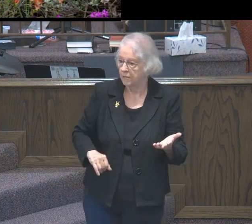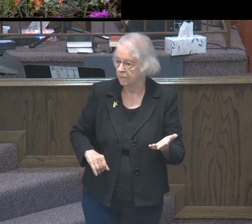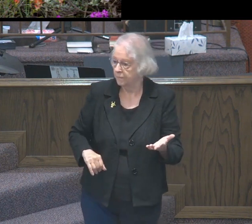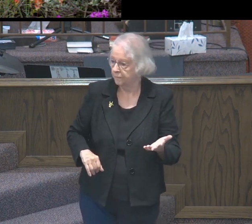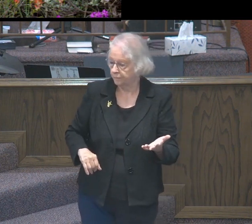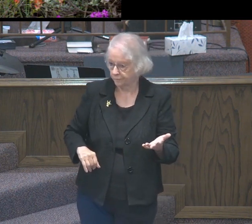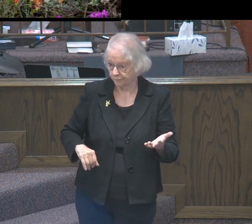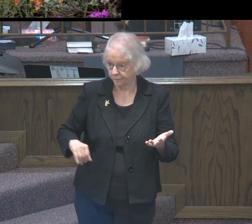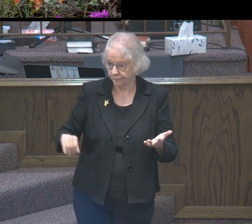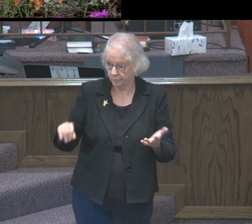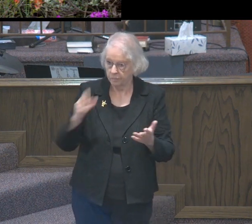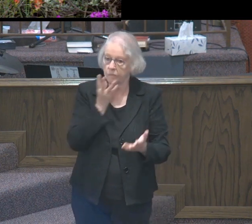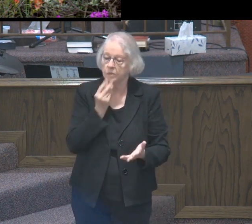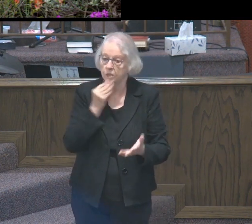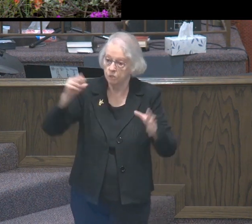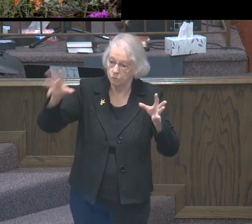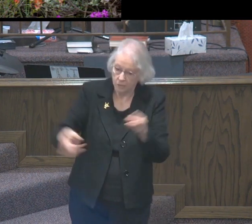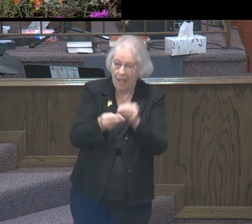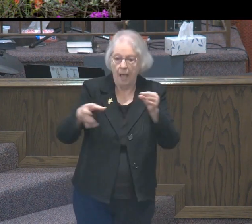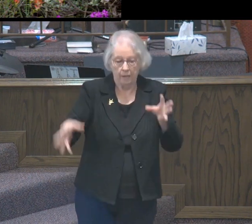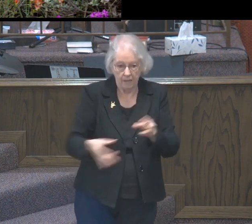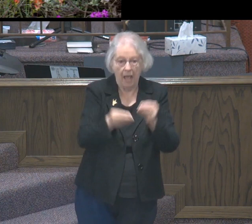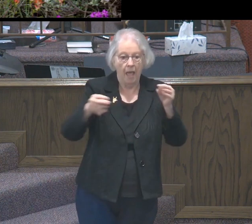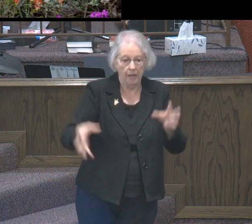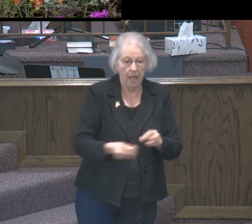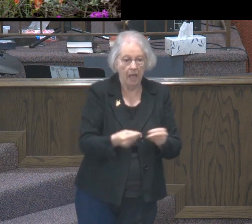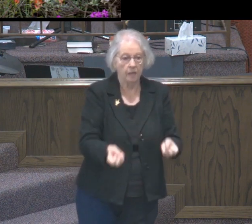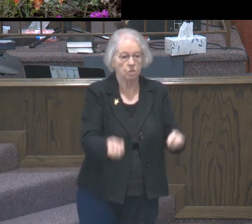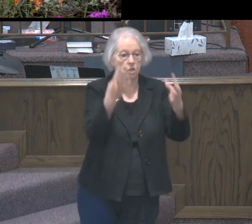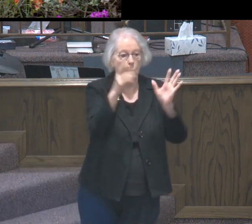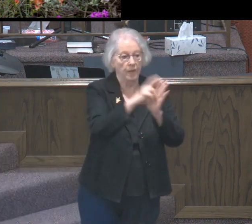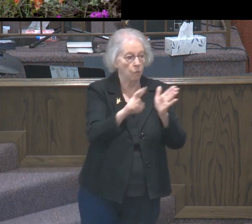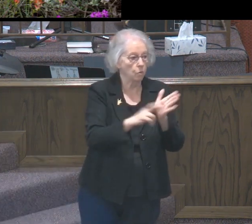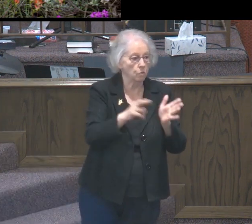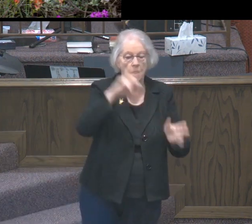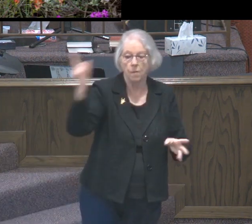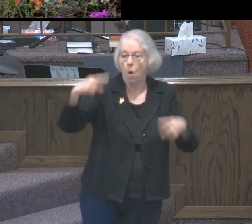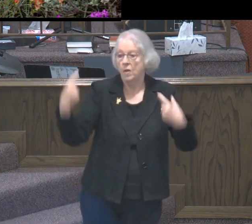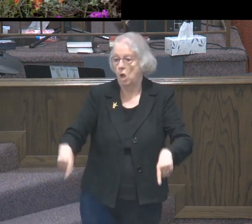come to show you that it can be